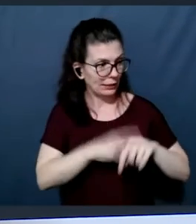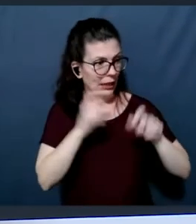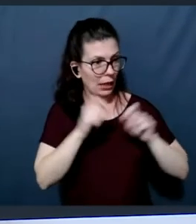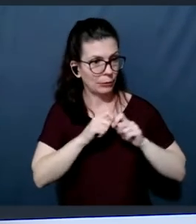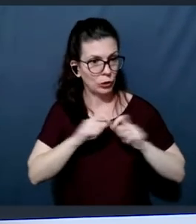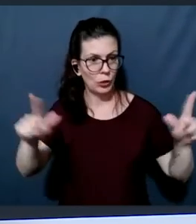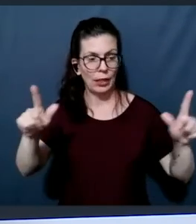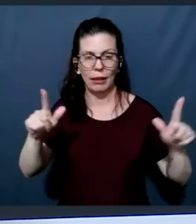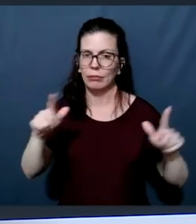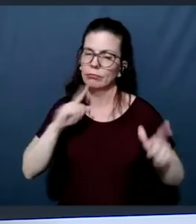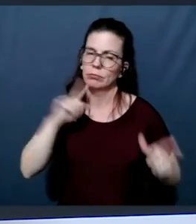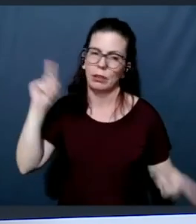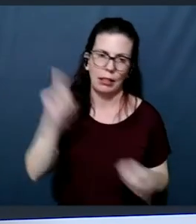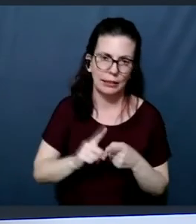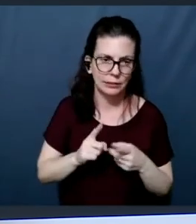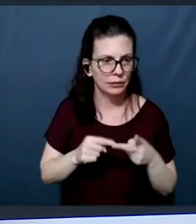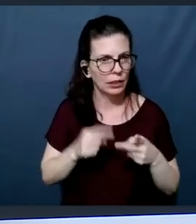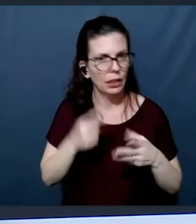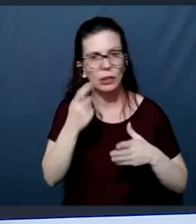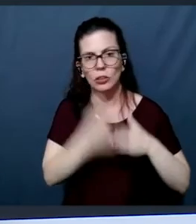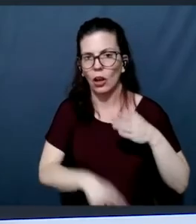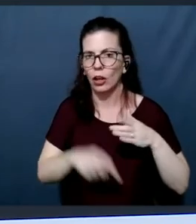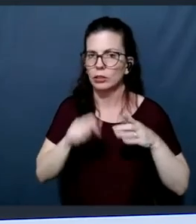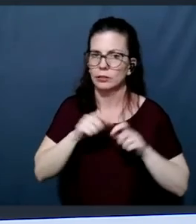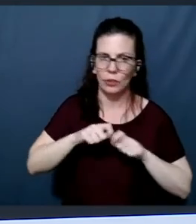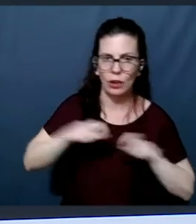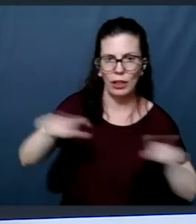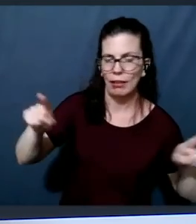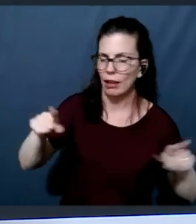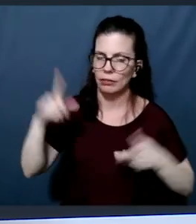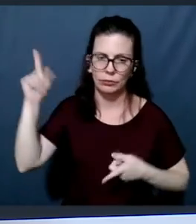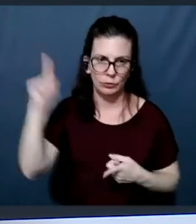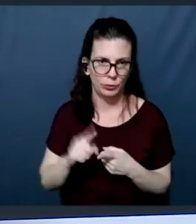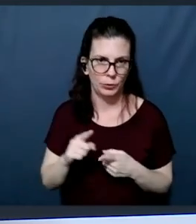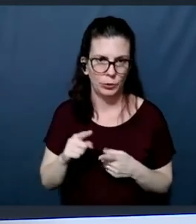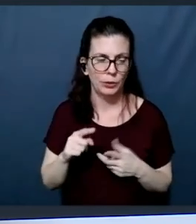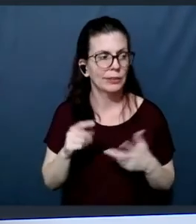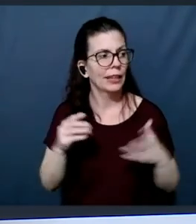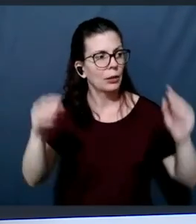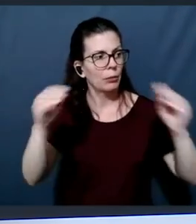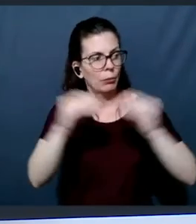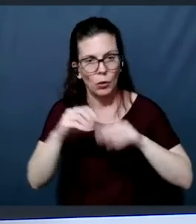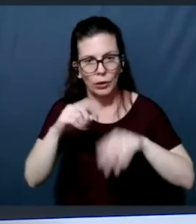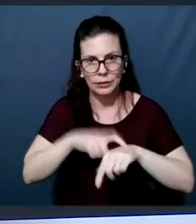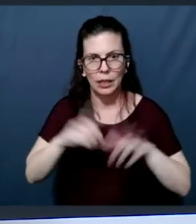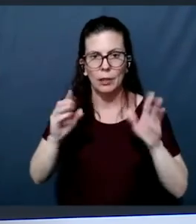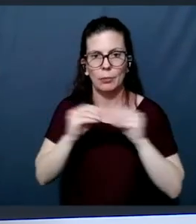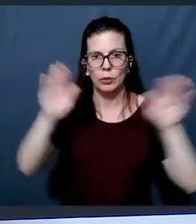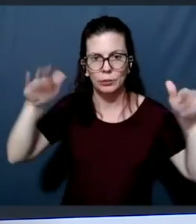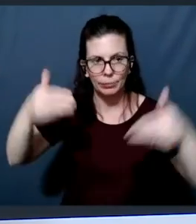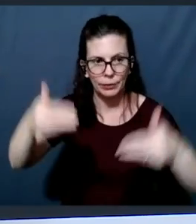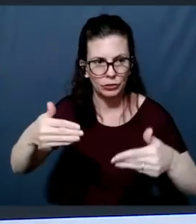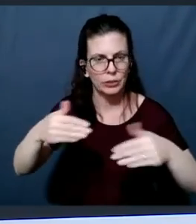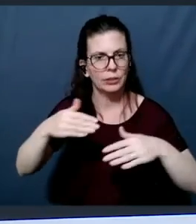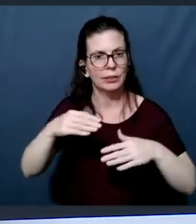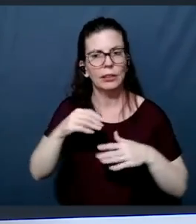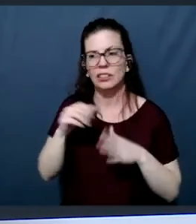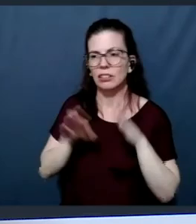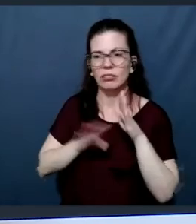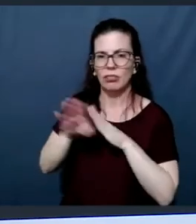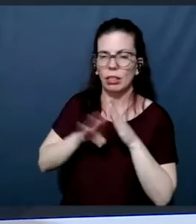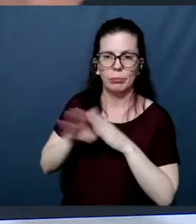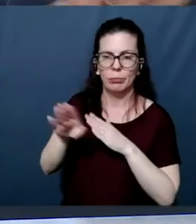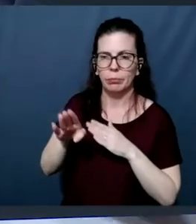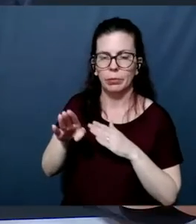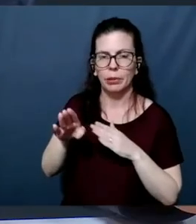the cost to go Exactly. live is drastically reduced, Okay. and they can spend much more of their time and their budget not on development or